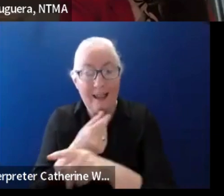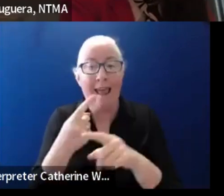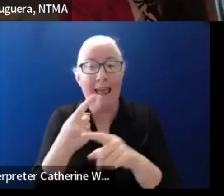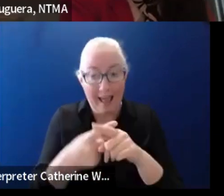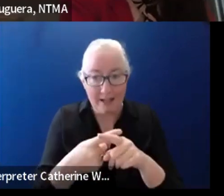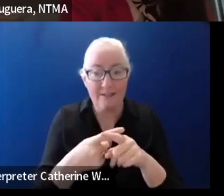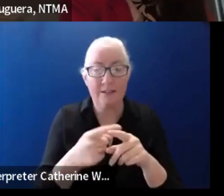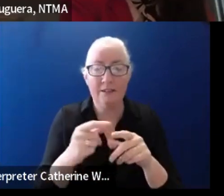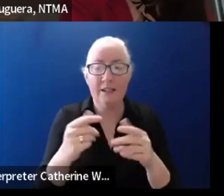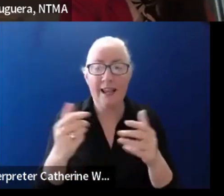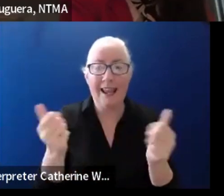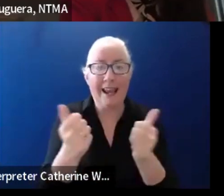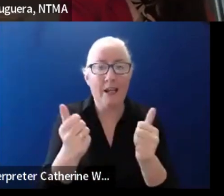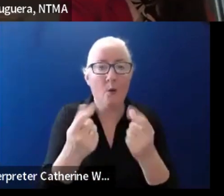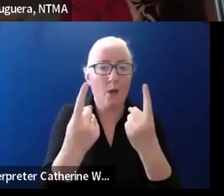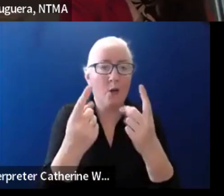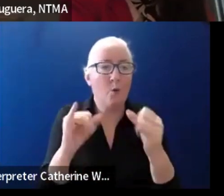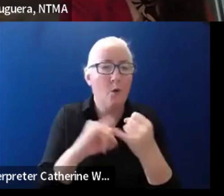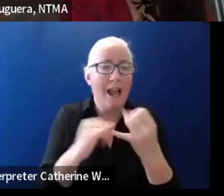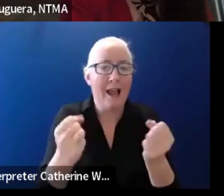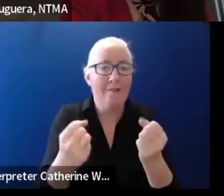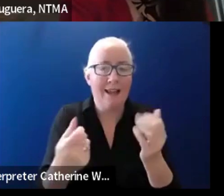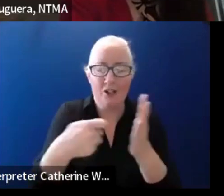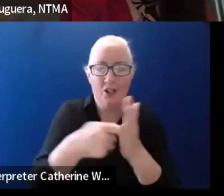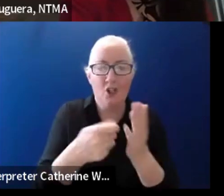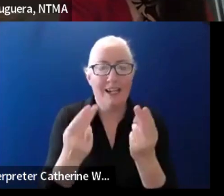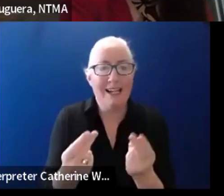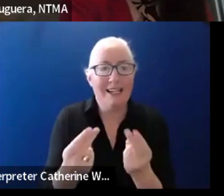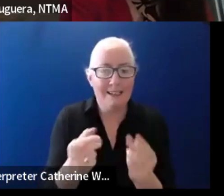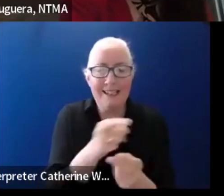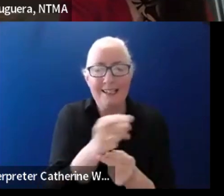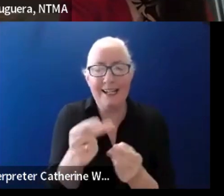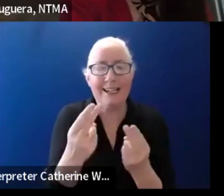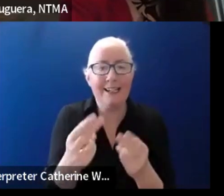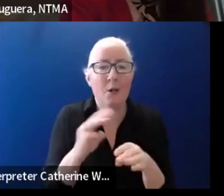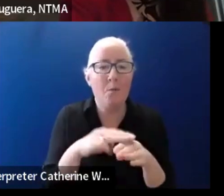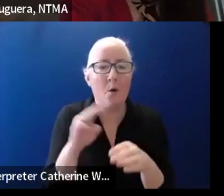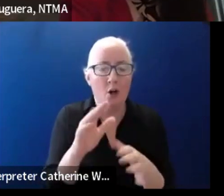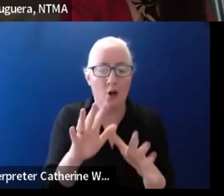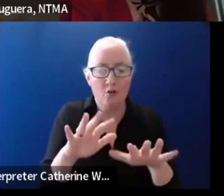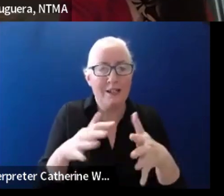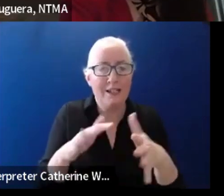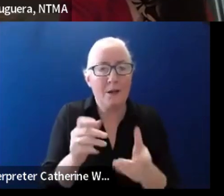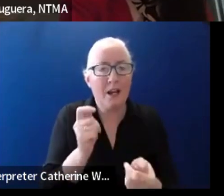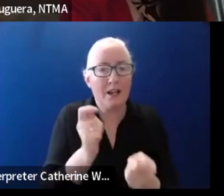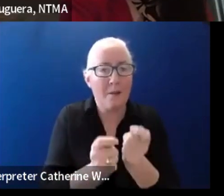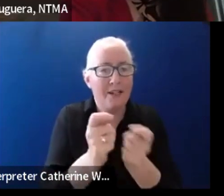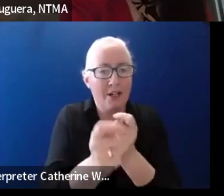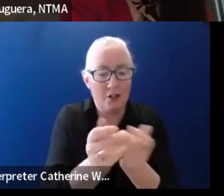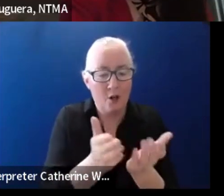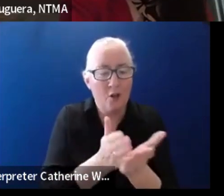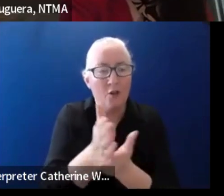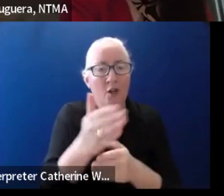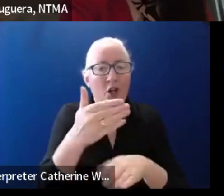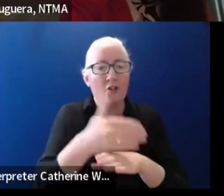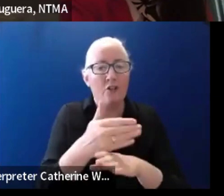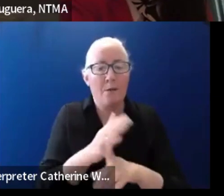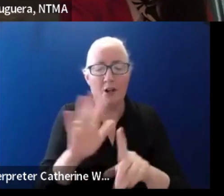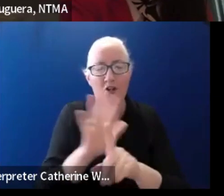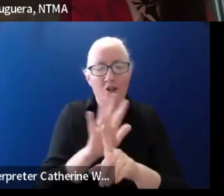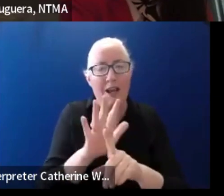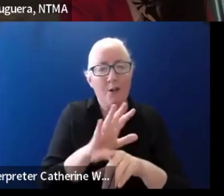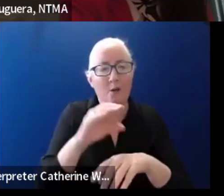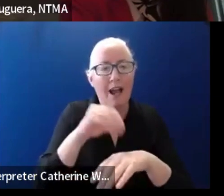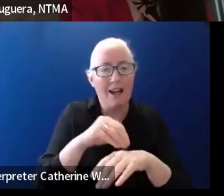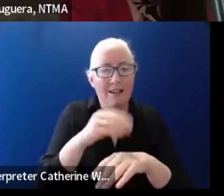initiatives as well for people with additional needs, because we recognise that they may need some more reasonable accommodations as they work through a job shadow day initiative on site. So